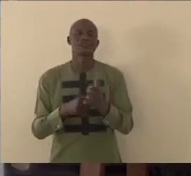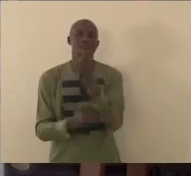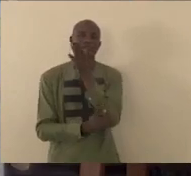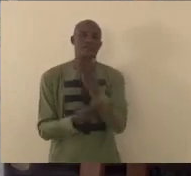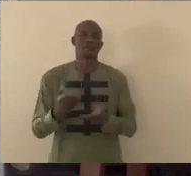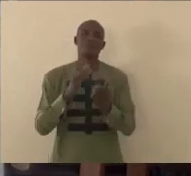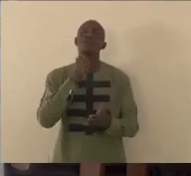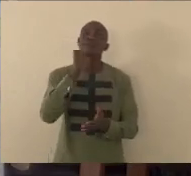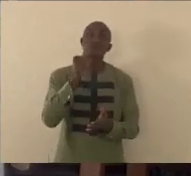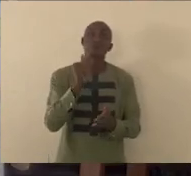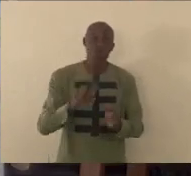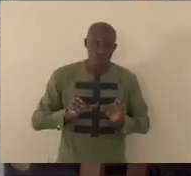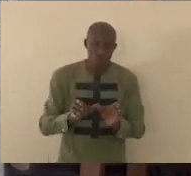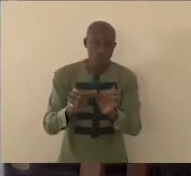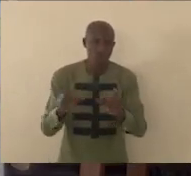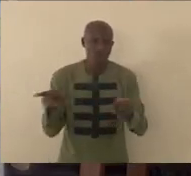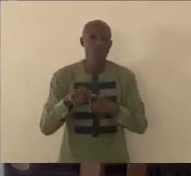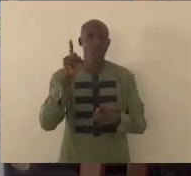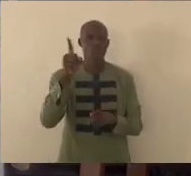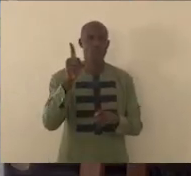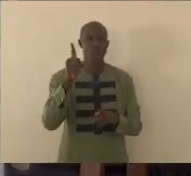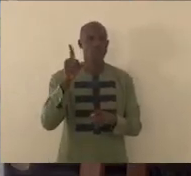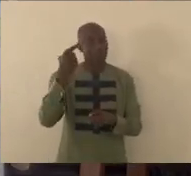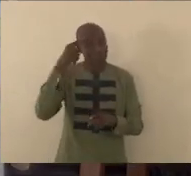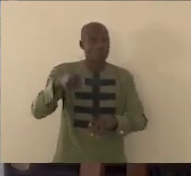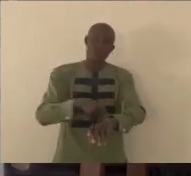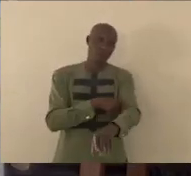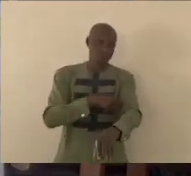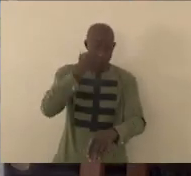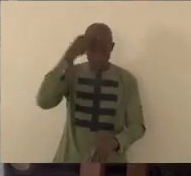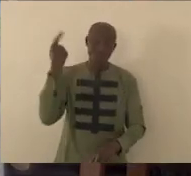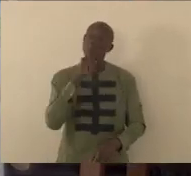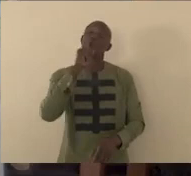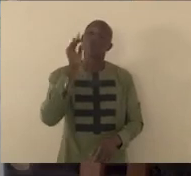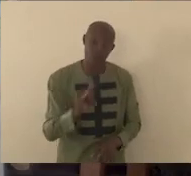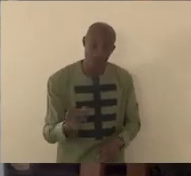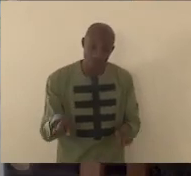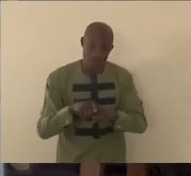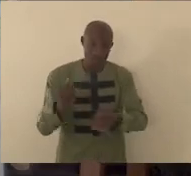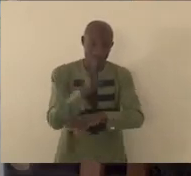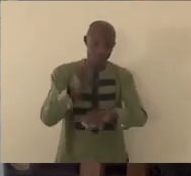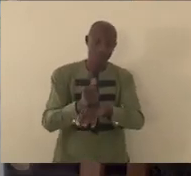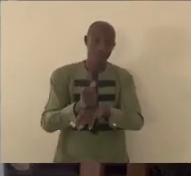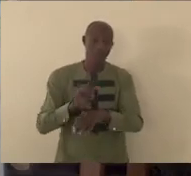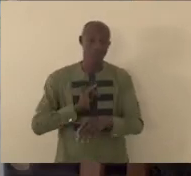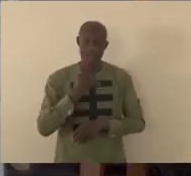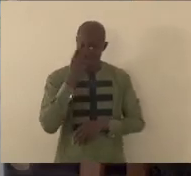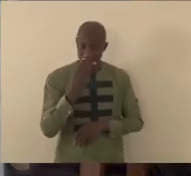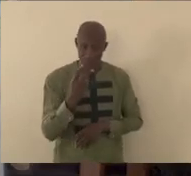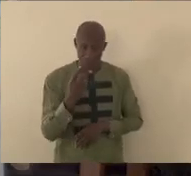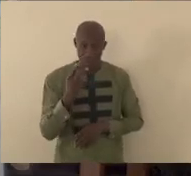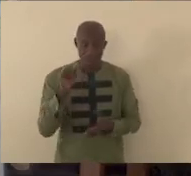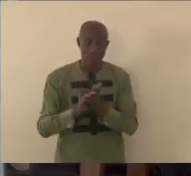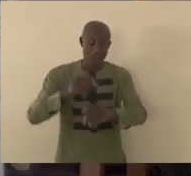not survive as one corporate entity for much longer because, quite frankly, as presently constituted, I see that